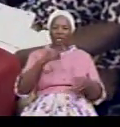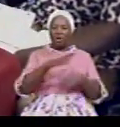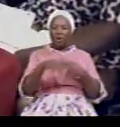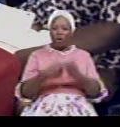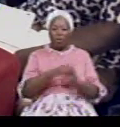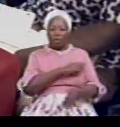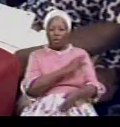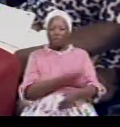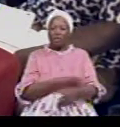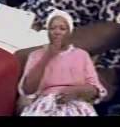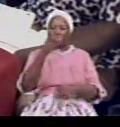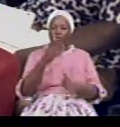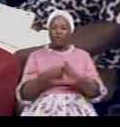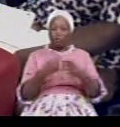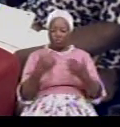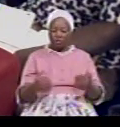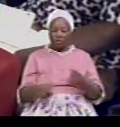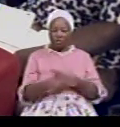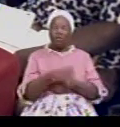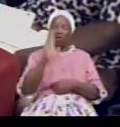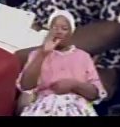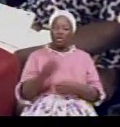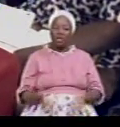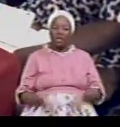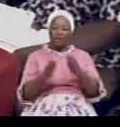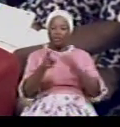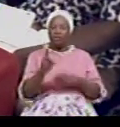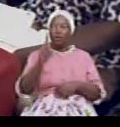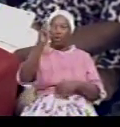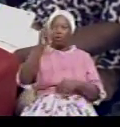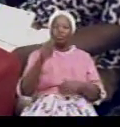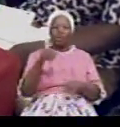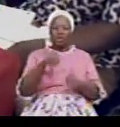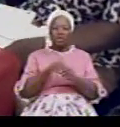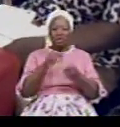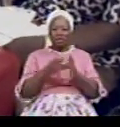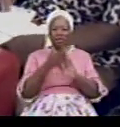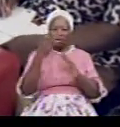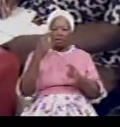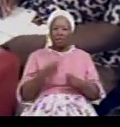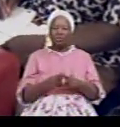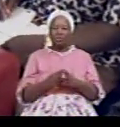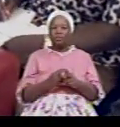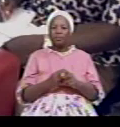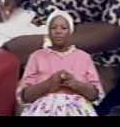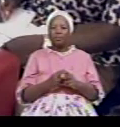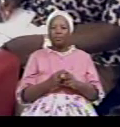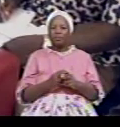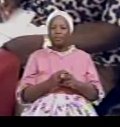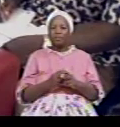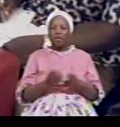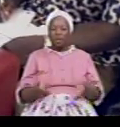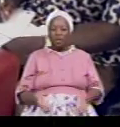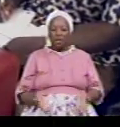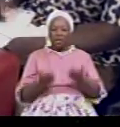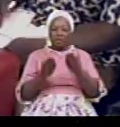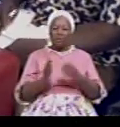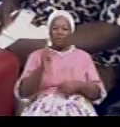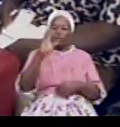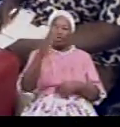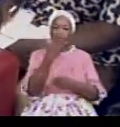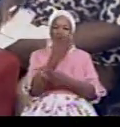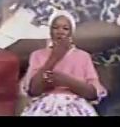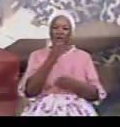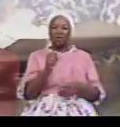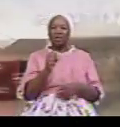today will lift you up in Jesus' name. Lift up your hands. Lift up